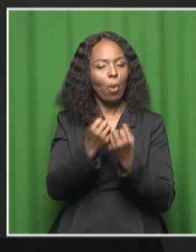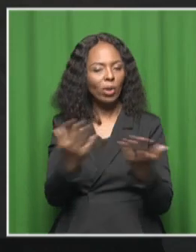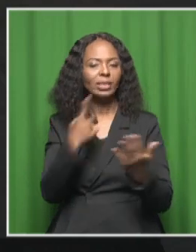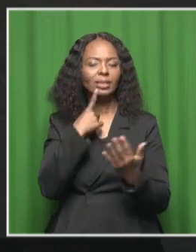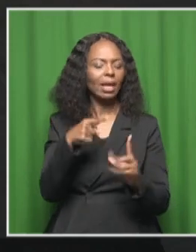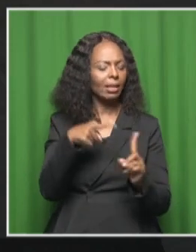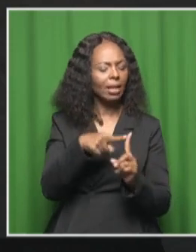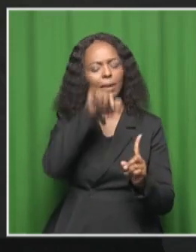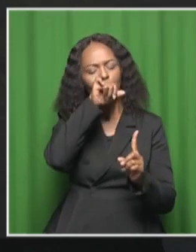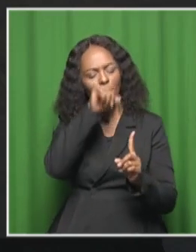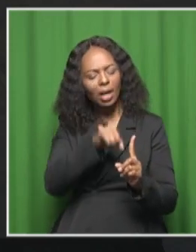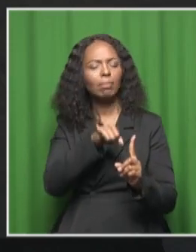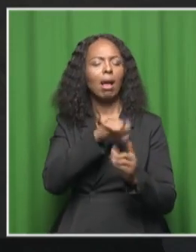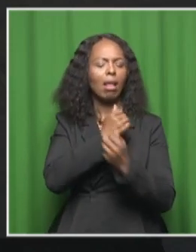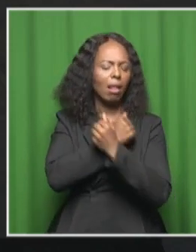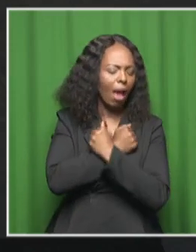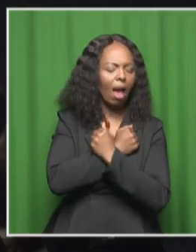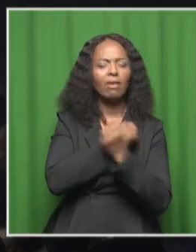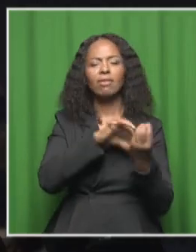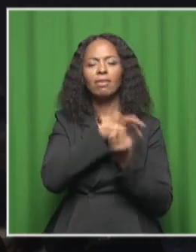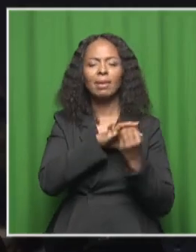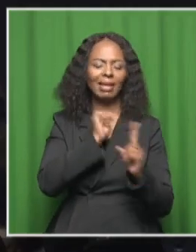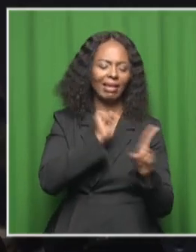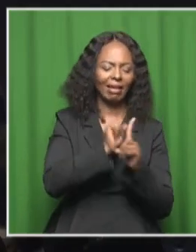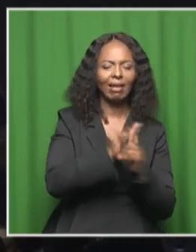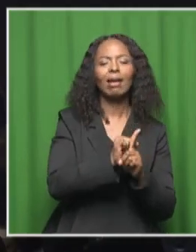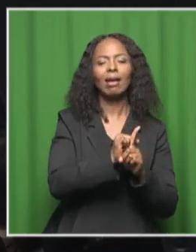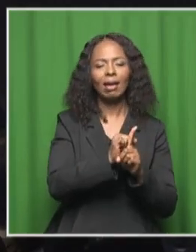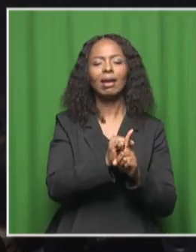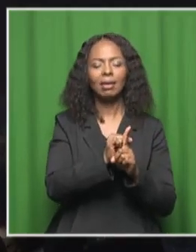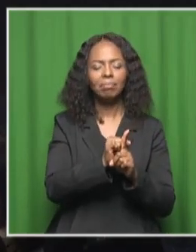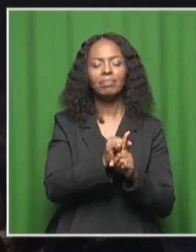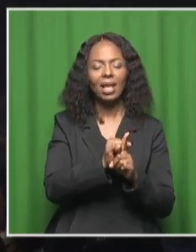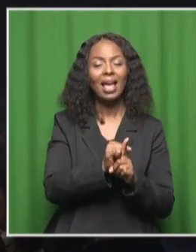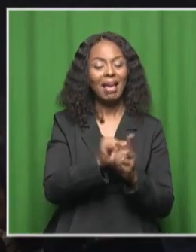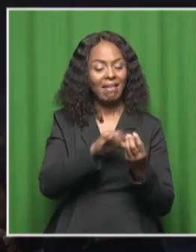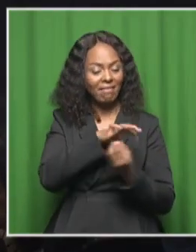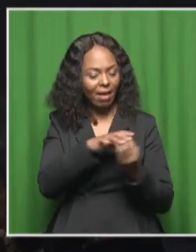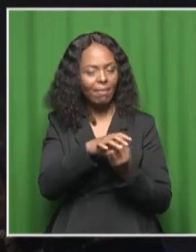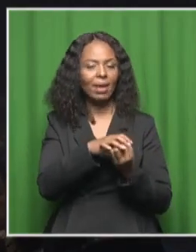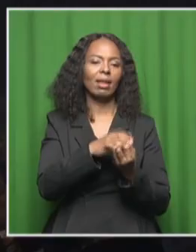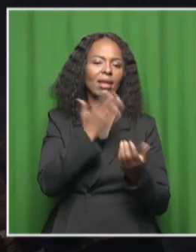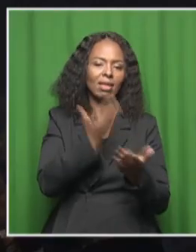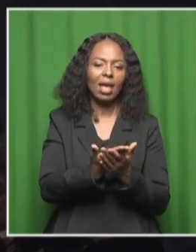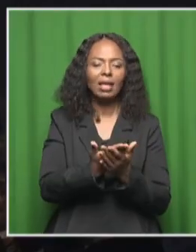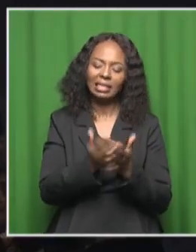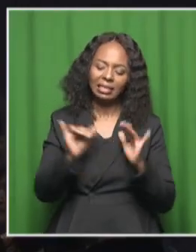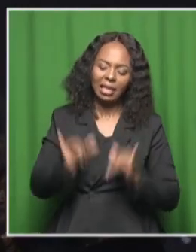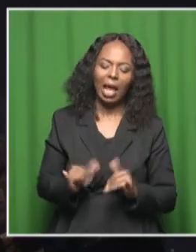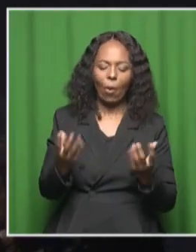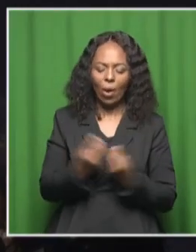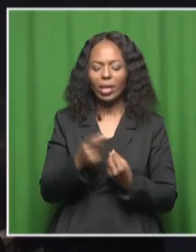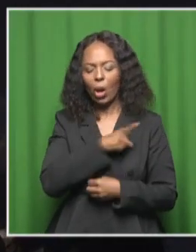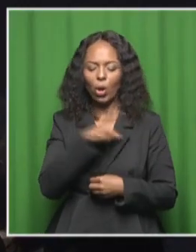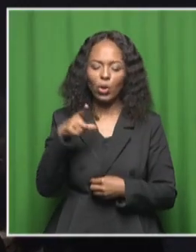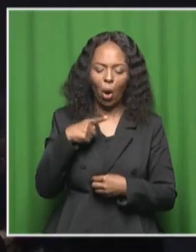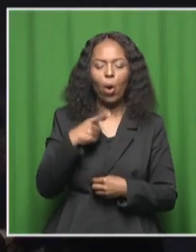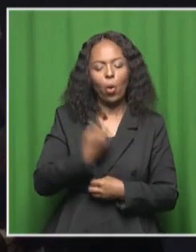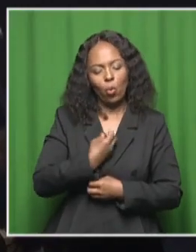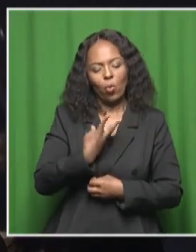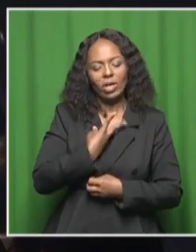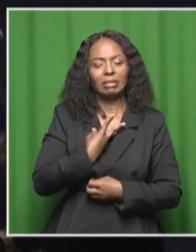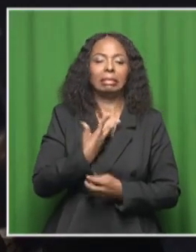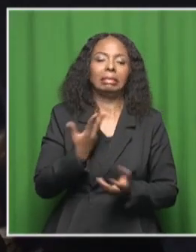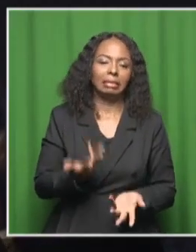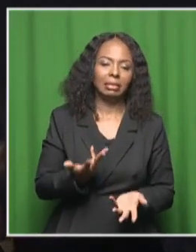for family and the fact that right now this is a family that he would have loved to spend a lot more time with, because he had